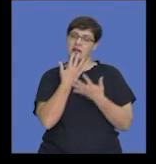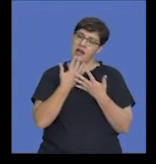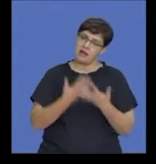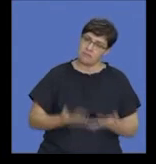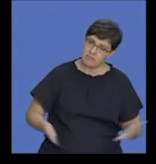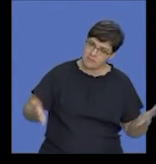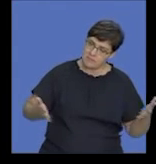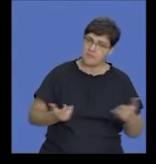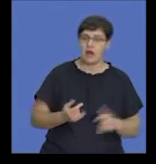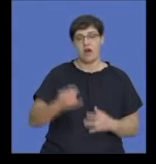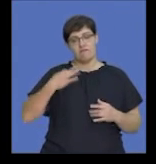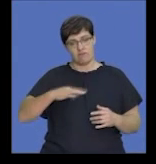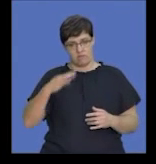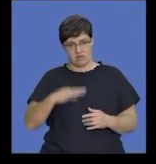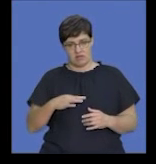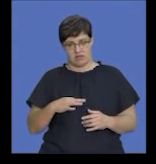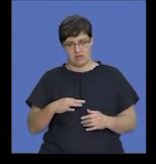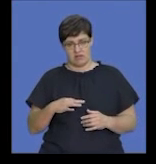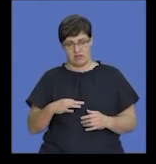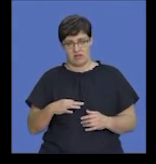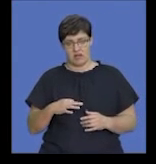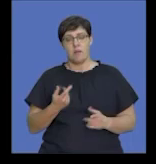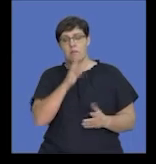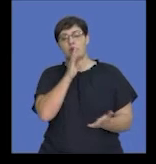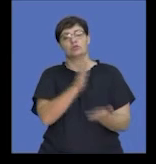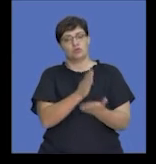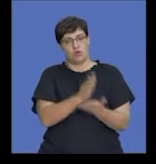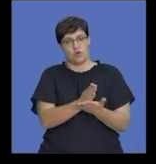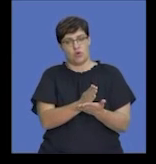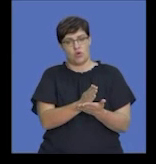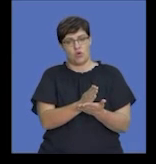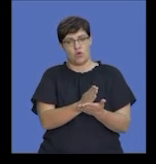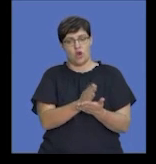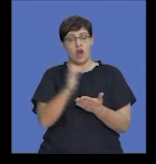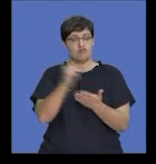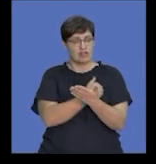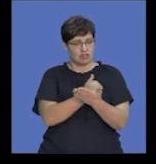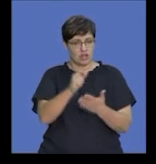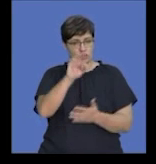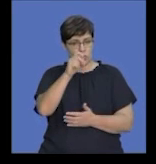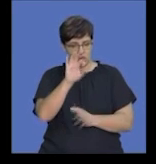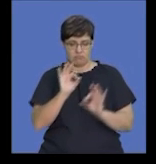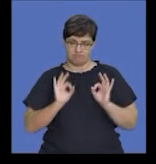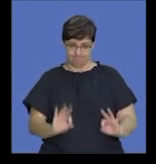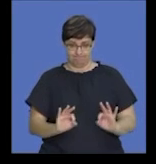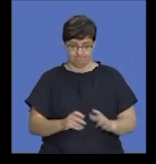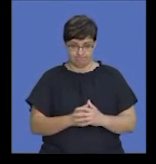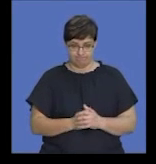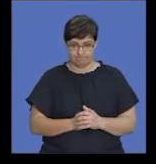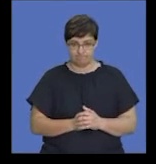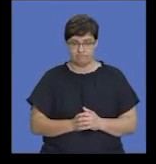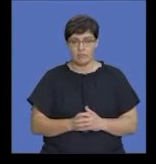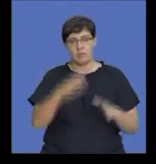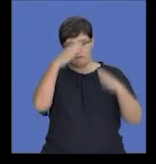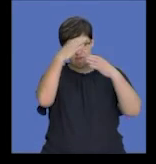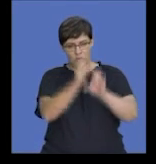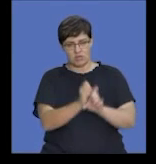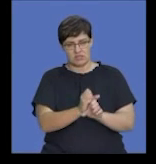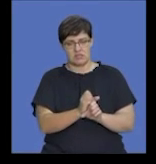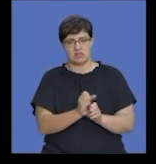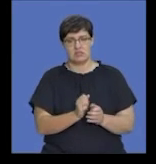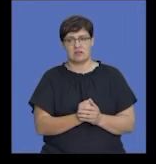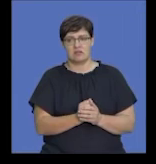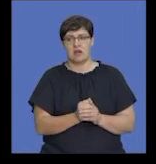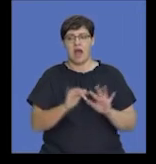formal, and we must ensure that our register is also formal, right? Concentrate on